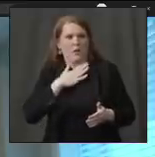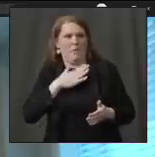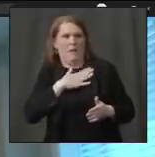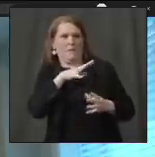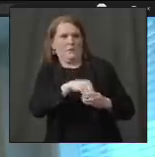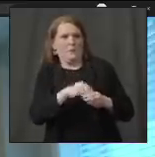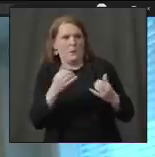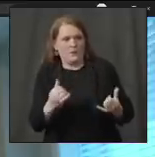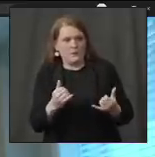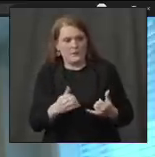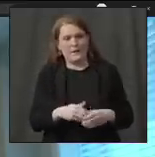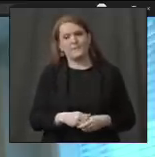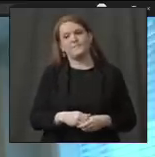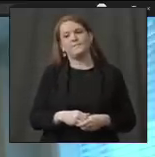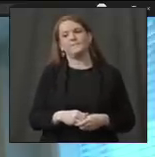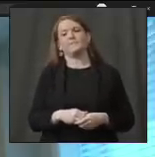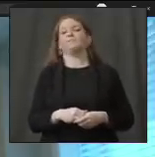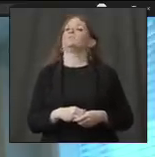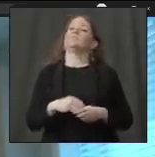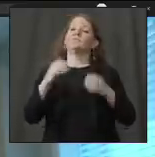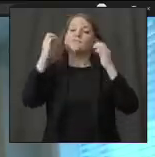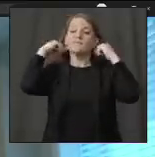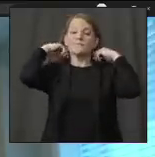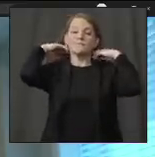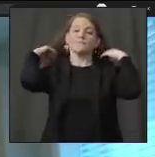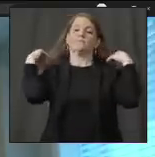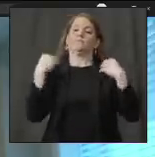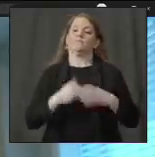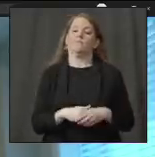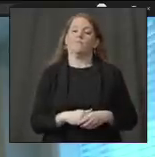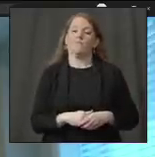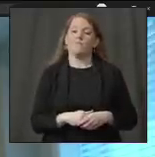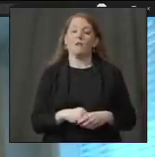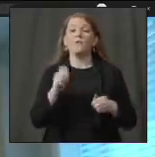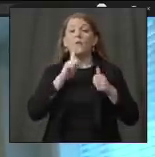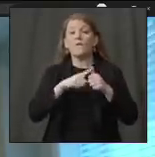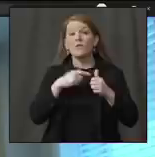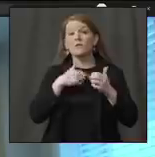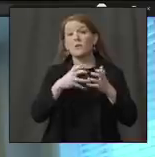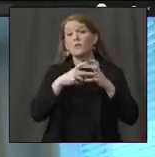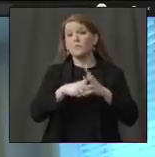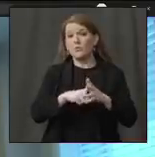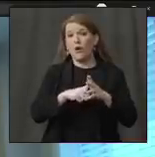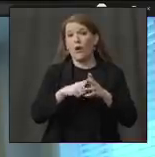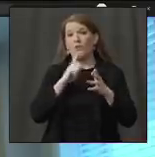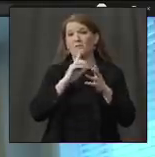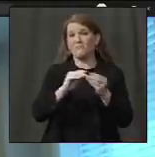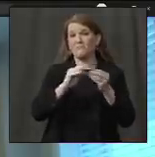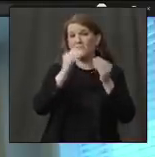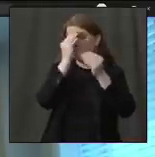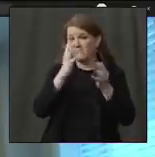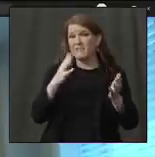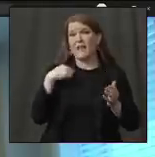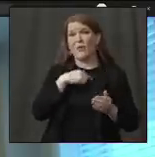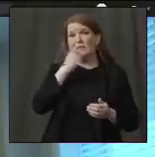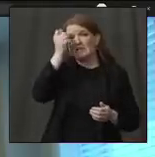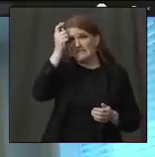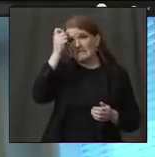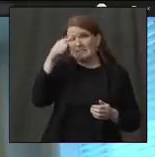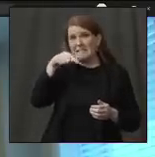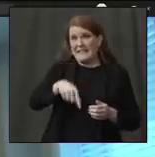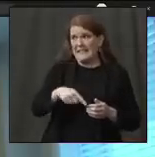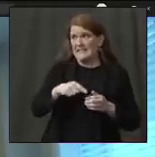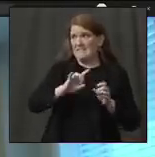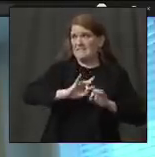by acknowledging that we understand that this is a difficult time for many families because of the impacts